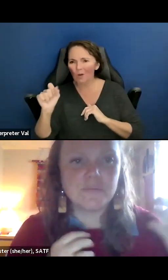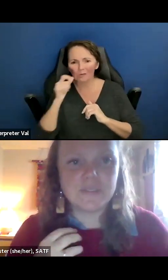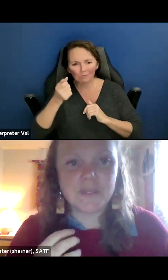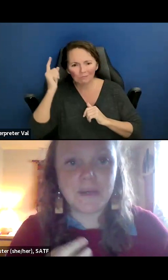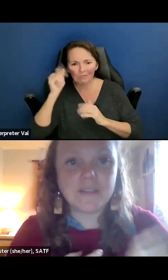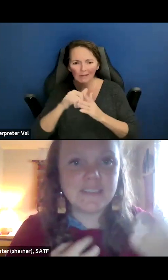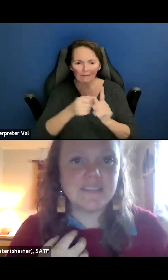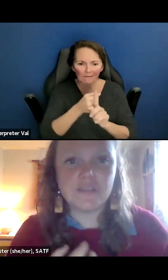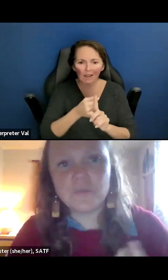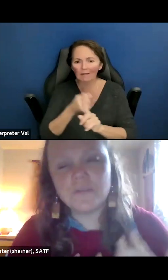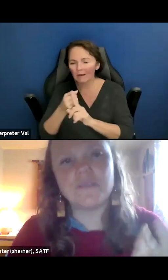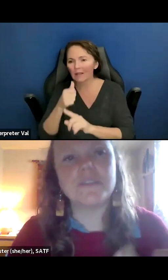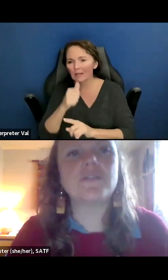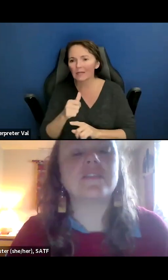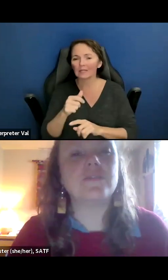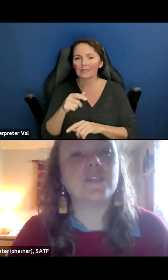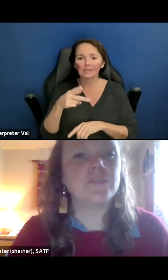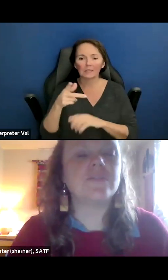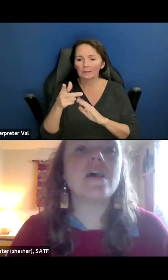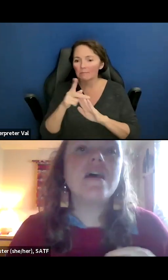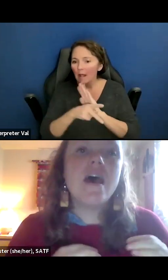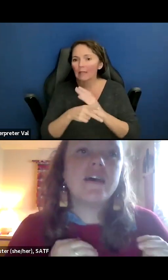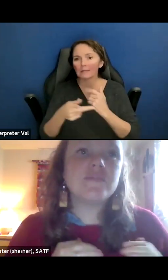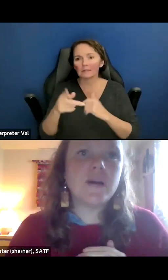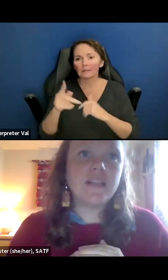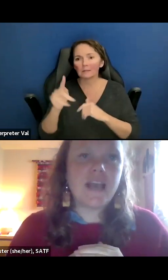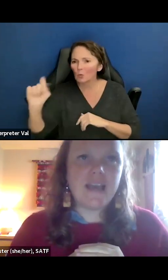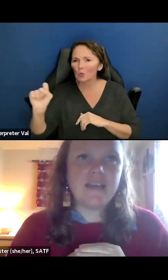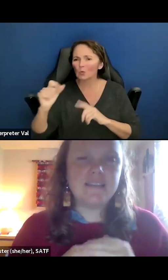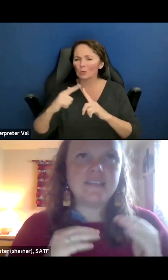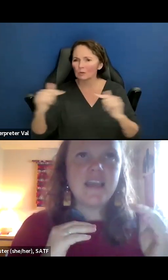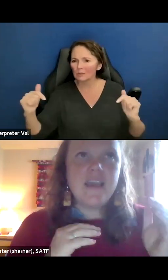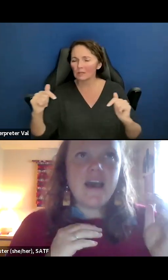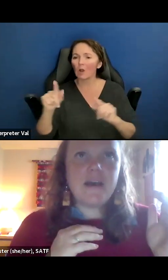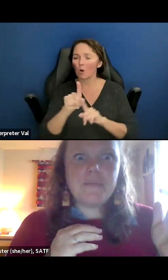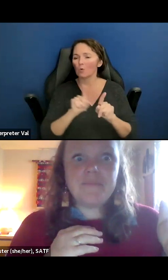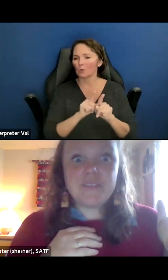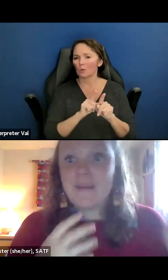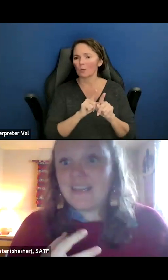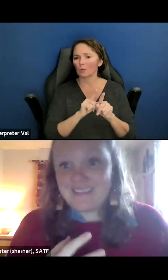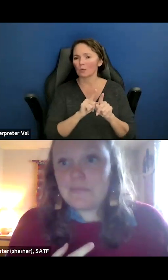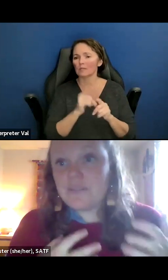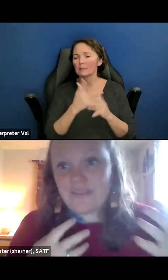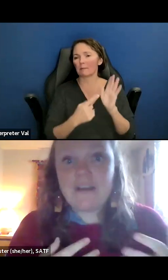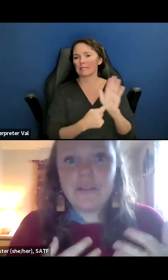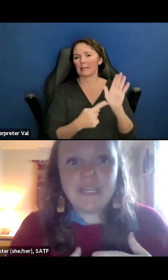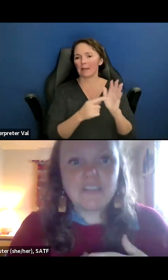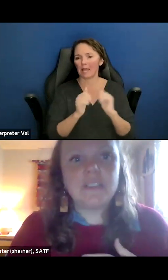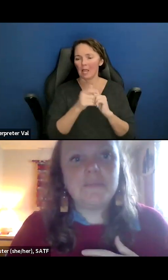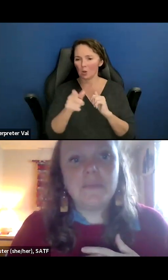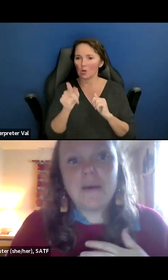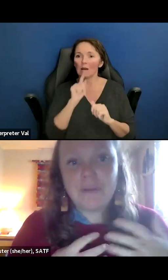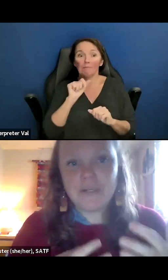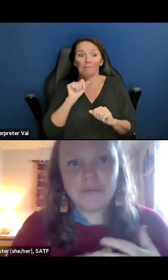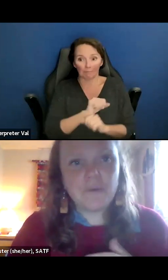affect this, some of the policies and tools and resources you can use, as well as some examples of how you can